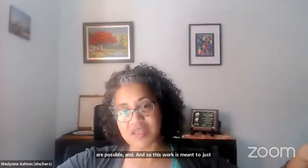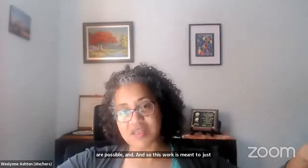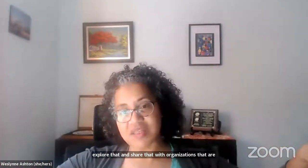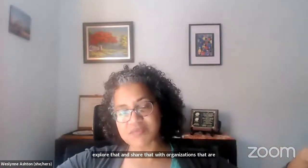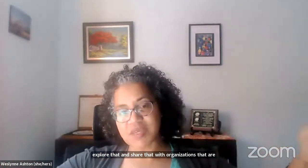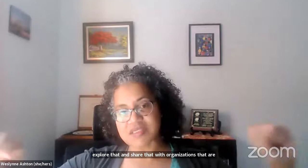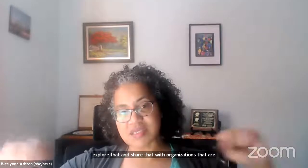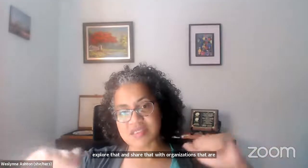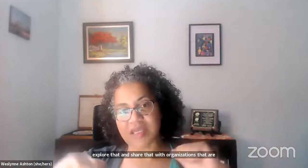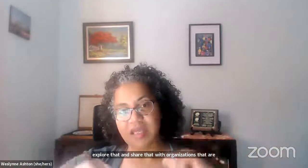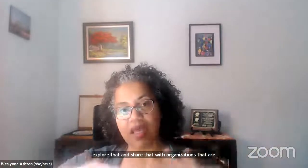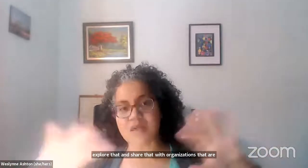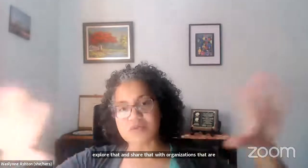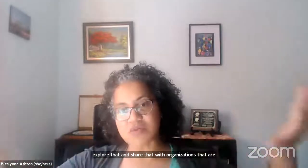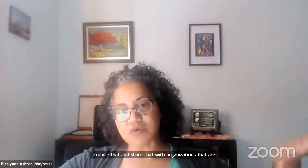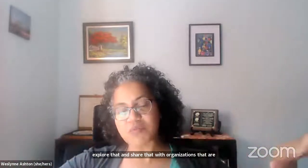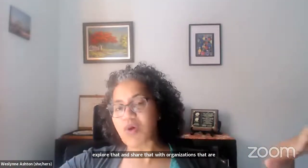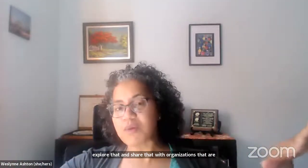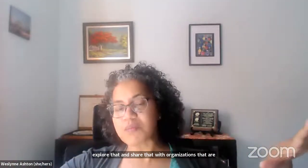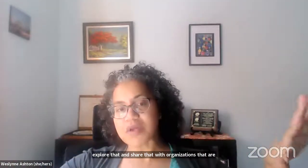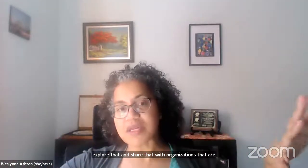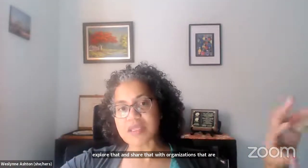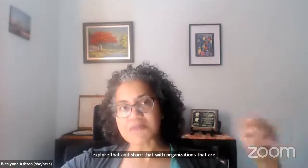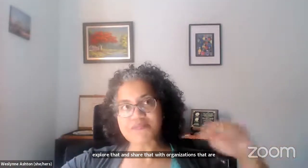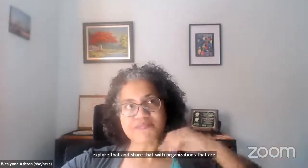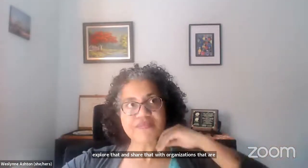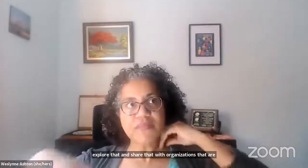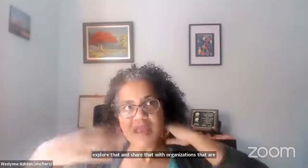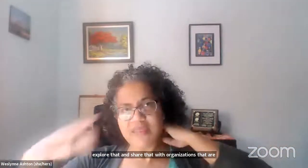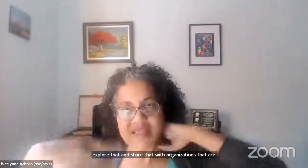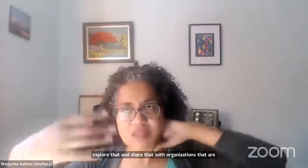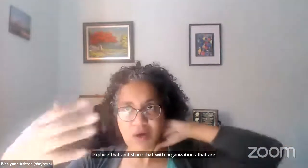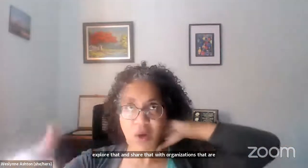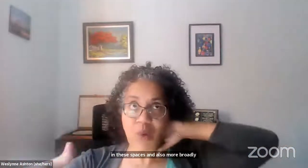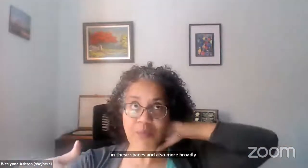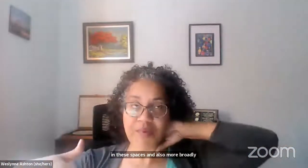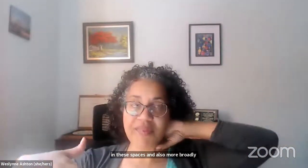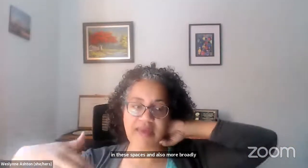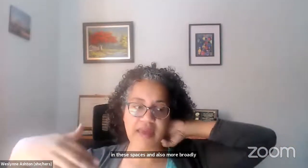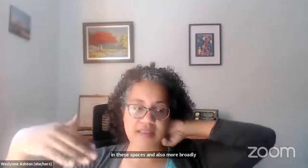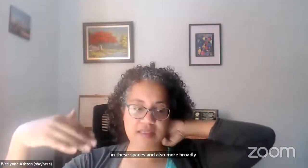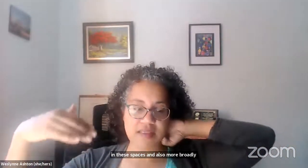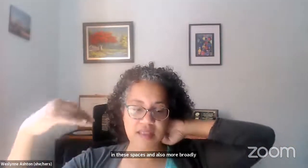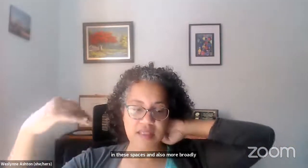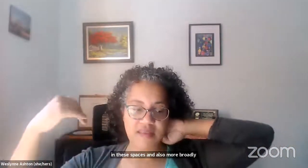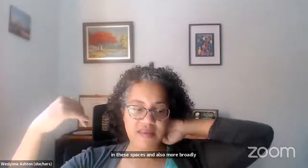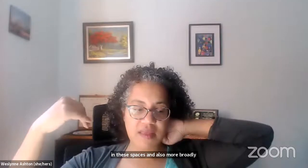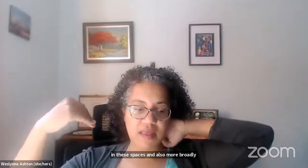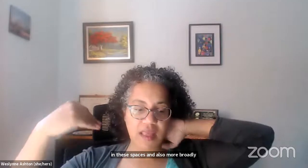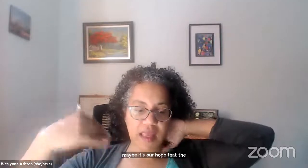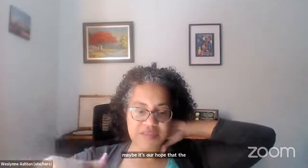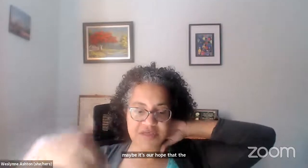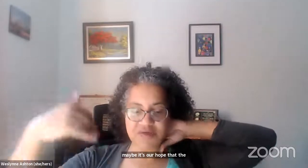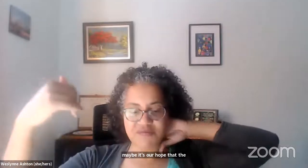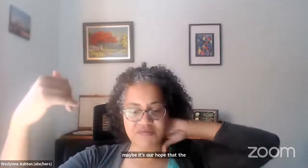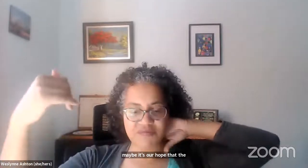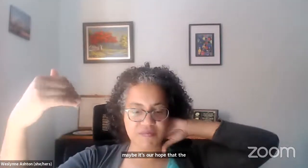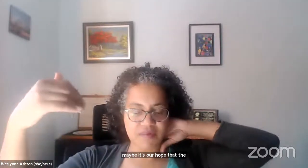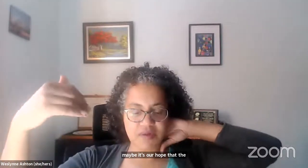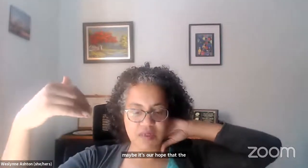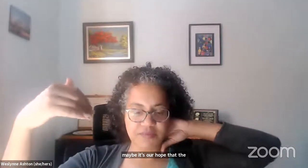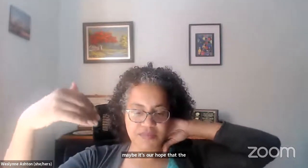organizations that are in these spaces and also more broadly. I think it's our hope that the